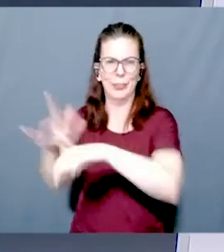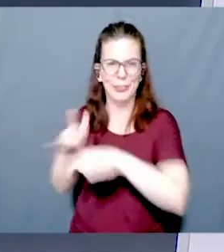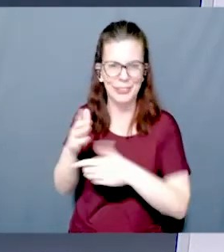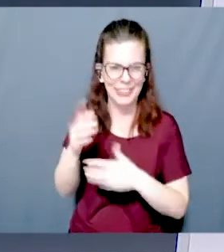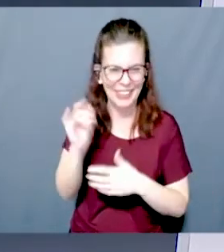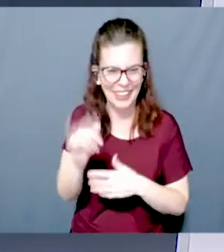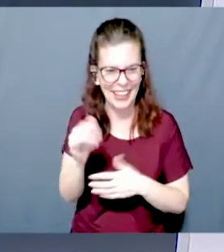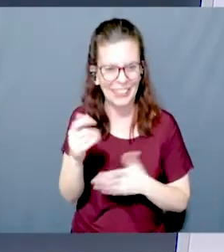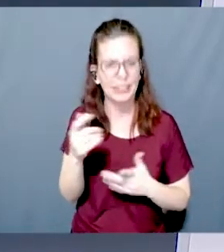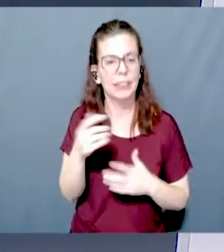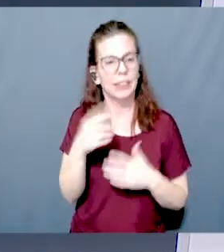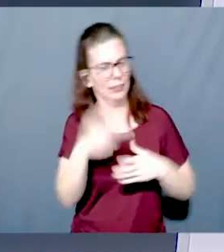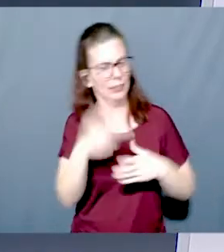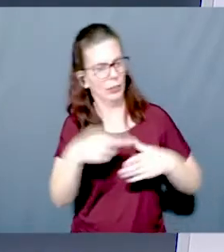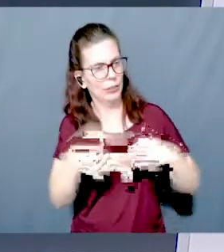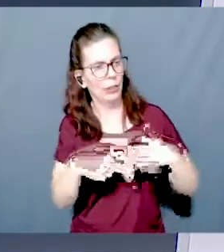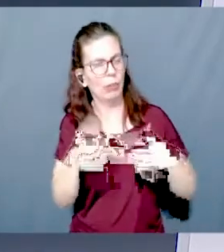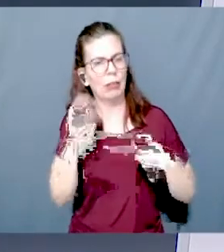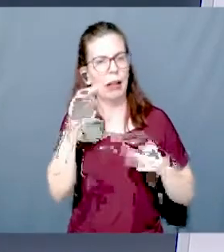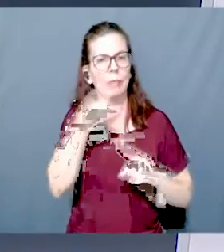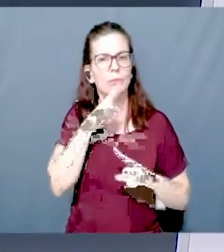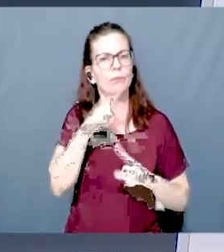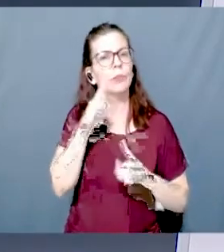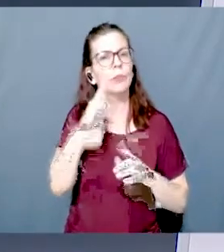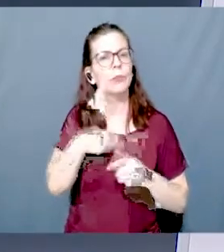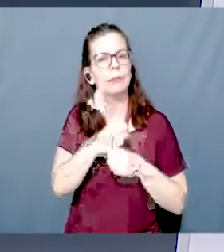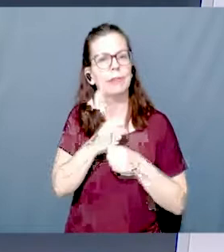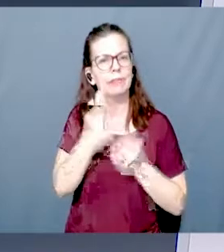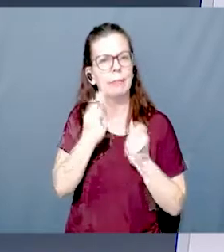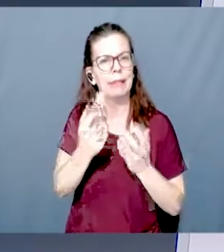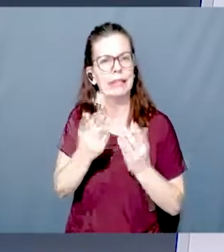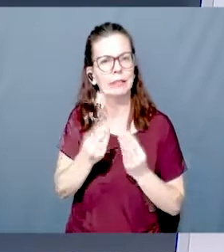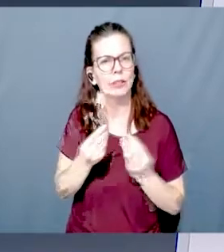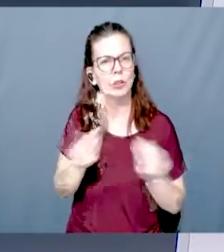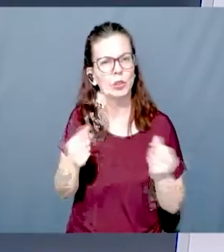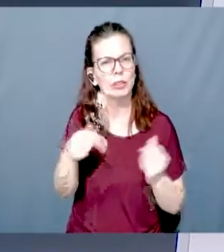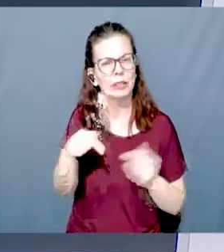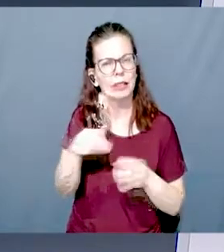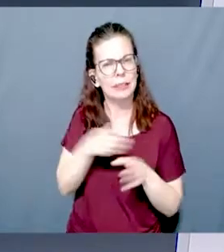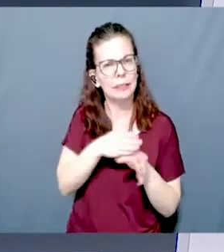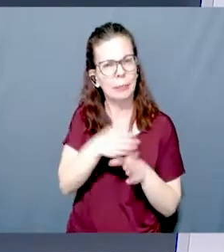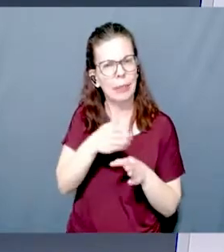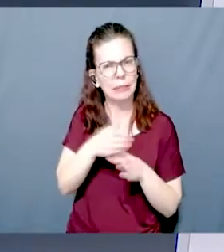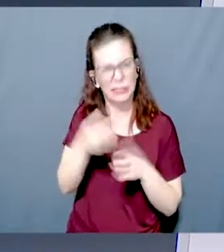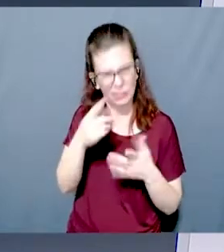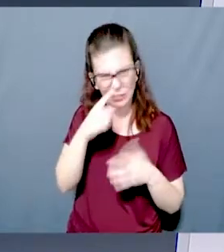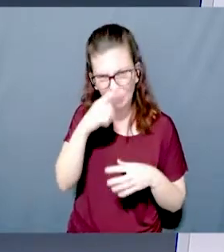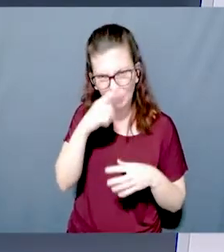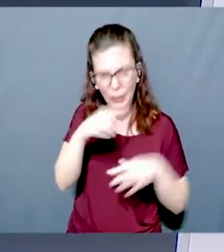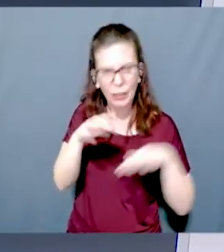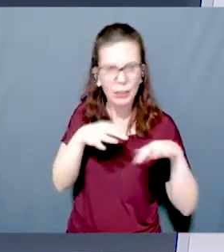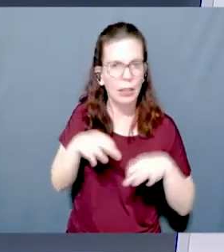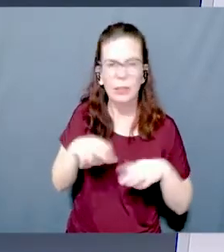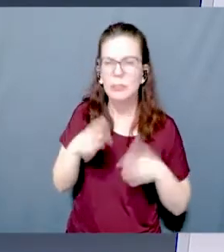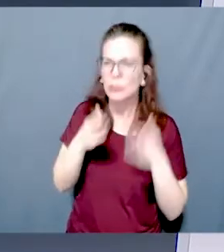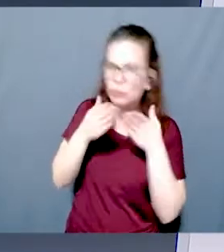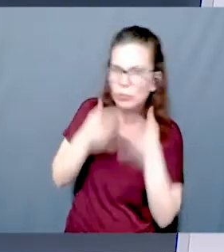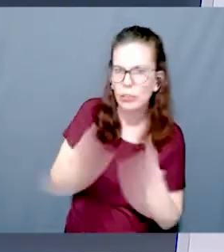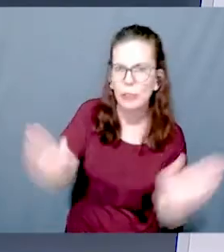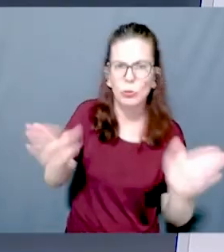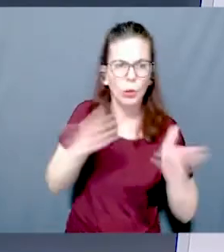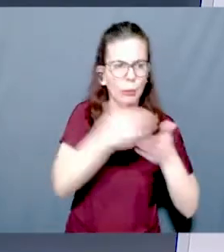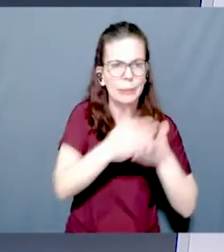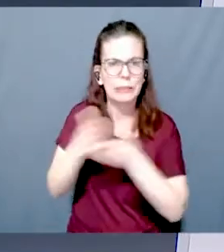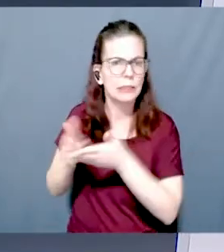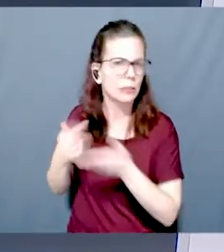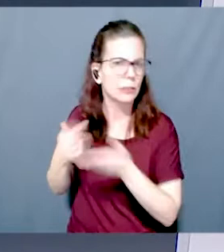that we probably built a lot of solutions in this space. Can you kind of walk me through what the general pieces we have are? Yeah,